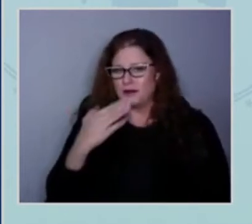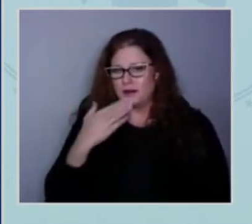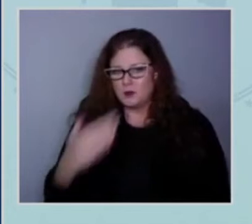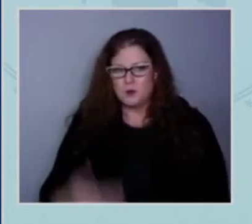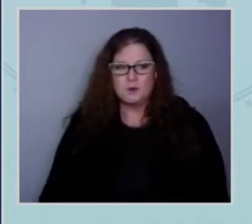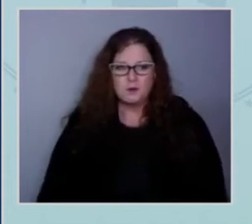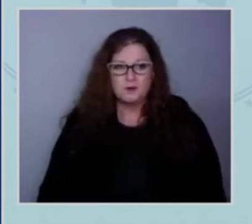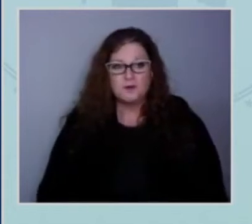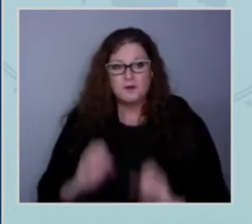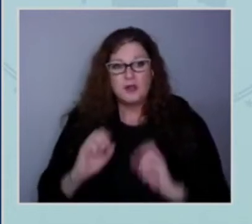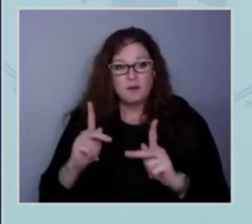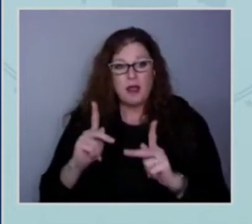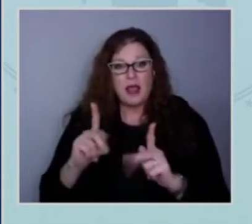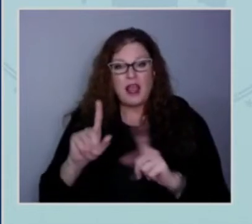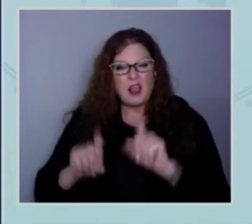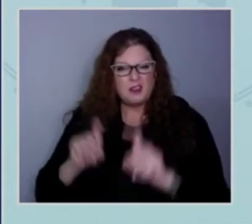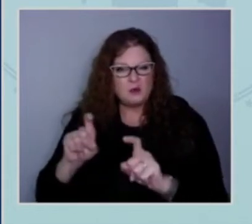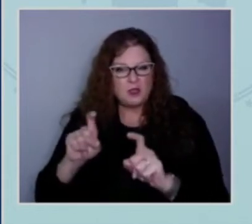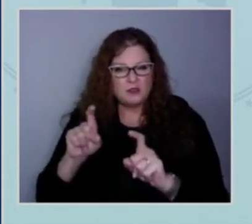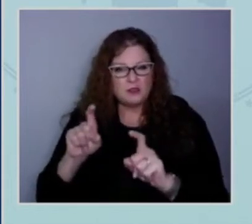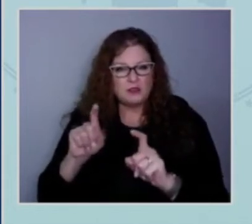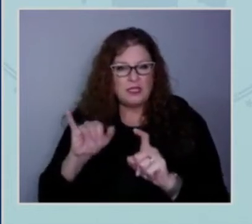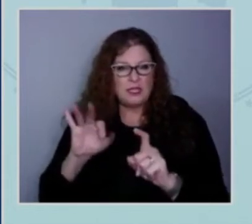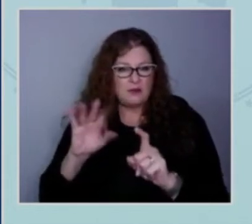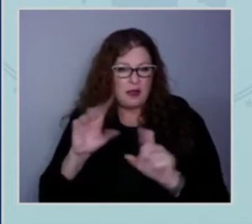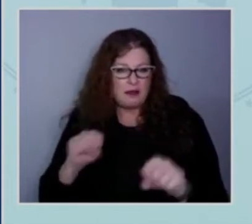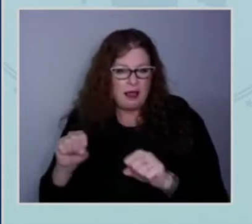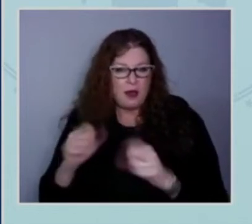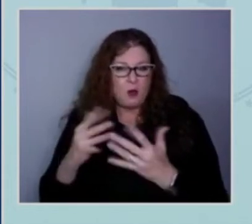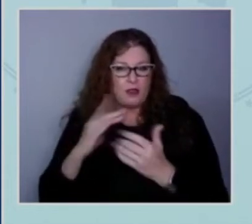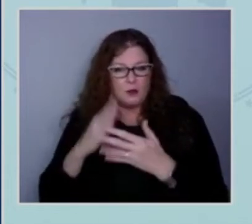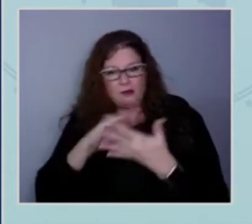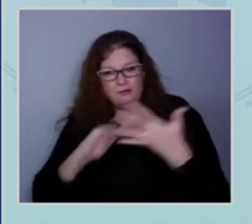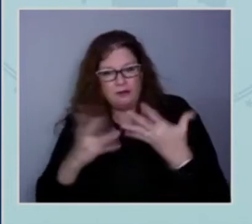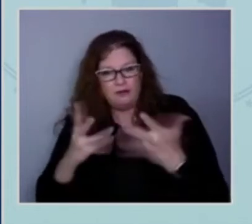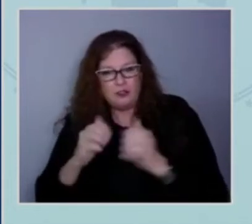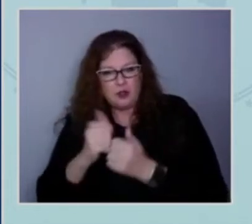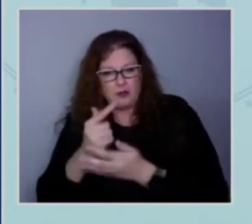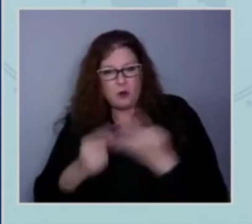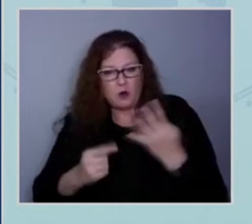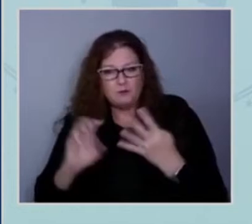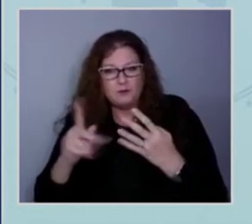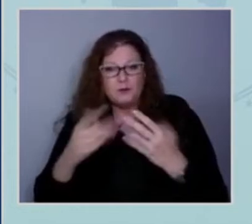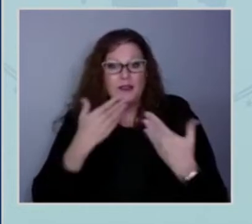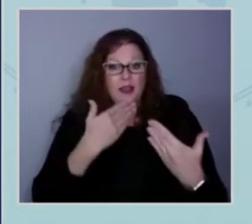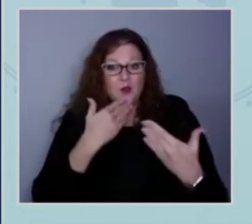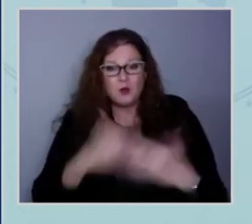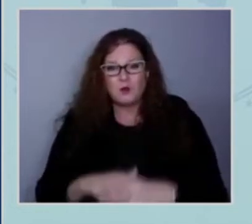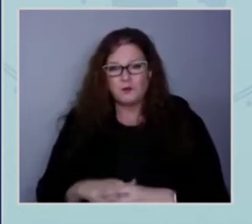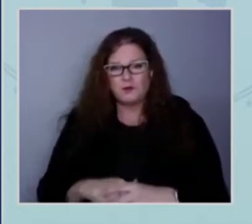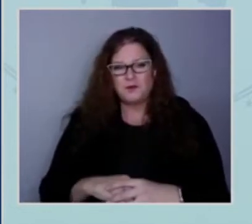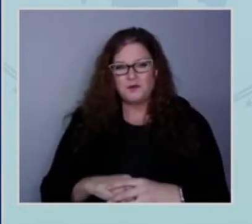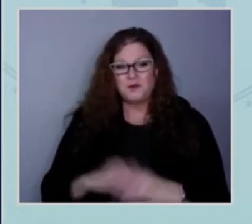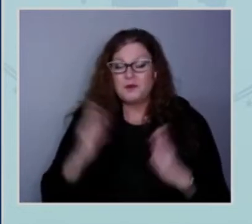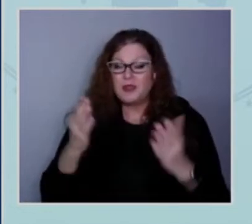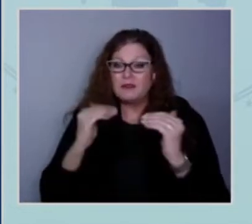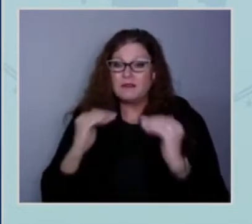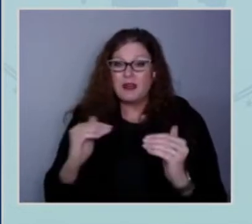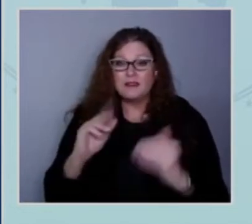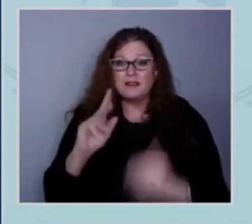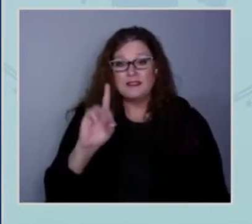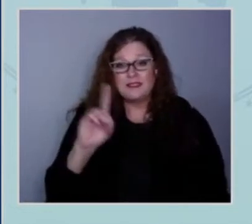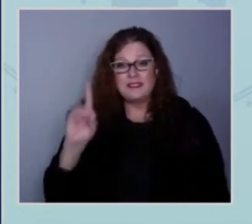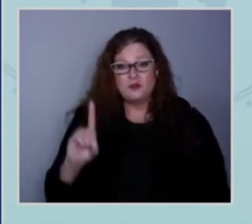solutions. Thank you. Thank you, Lori. I'll come back, ask some questions if I may, but I'll wait till we get through it